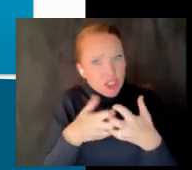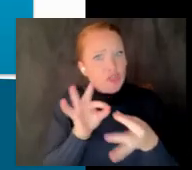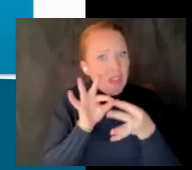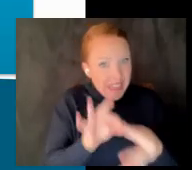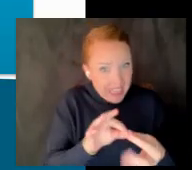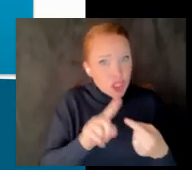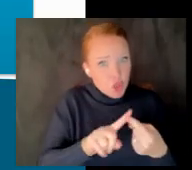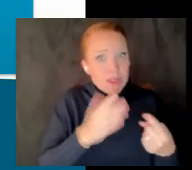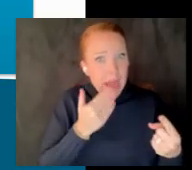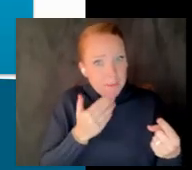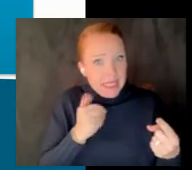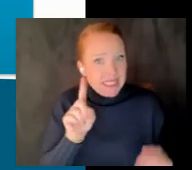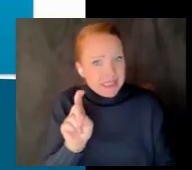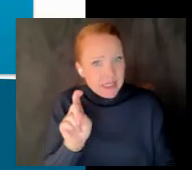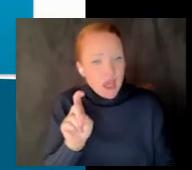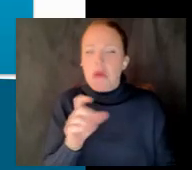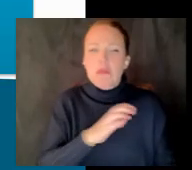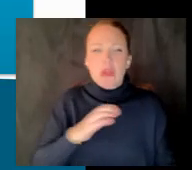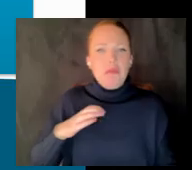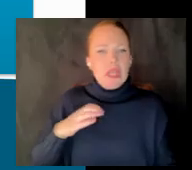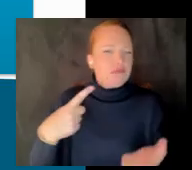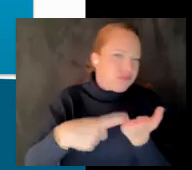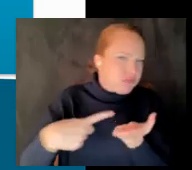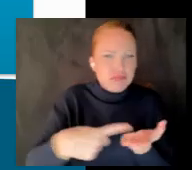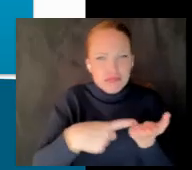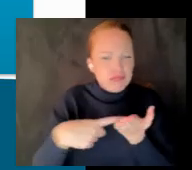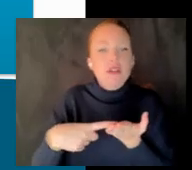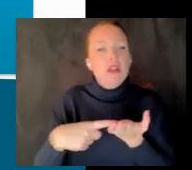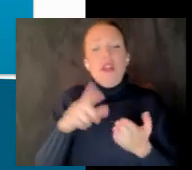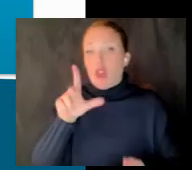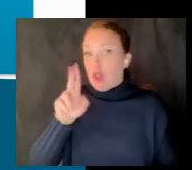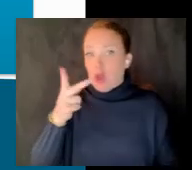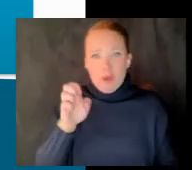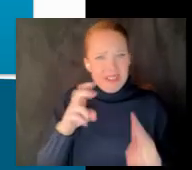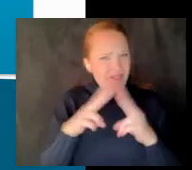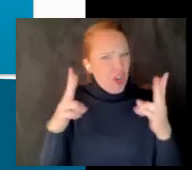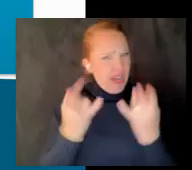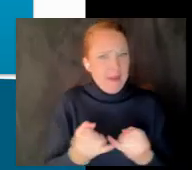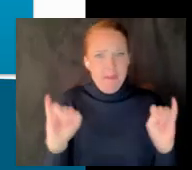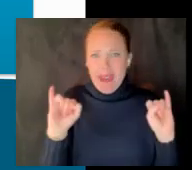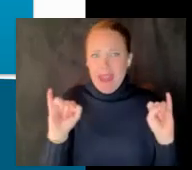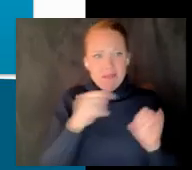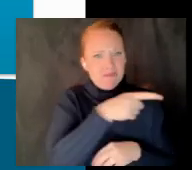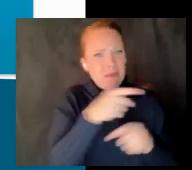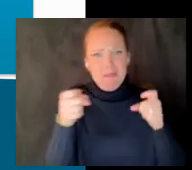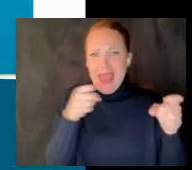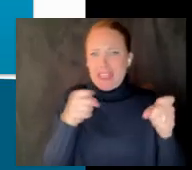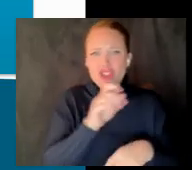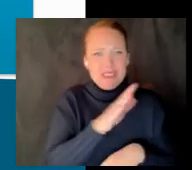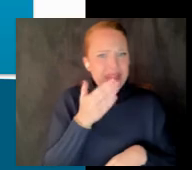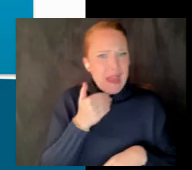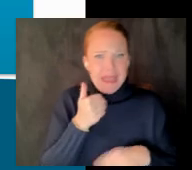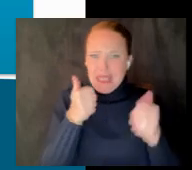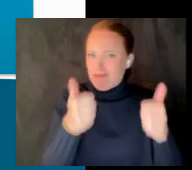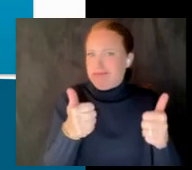documented disability. The knowledgeable committee discusses the fact that Luke is very independent. He manages condition extremely